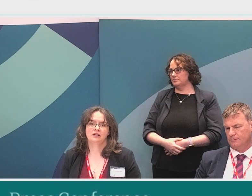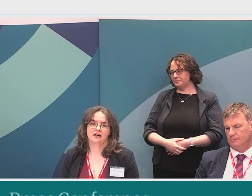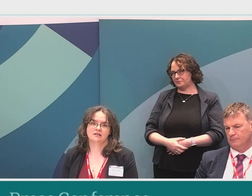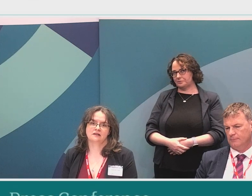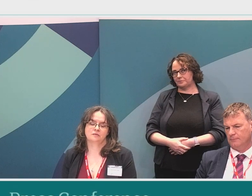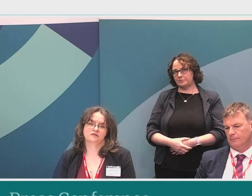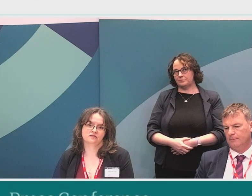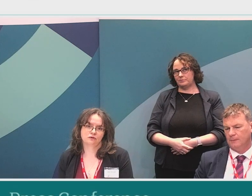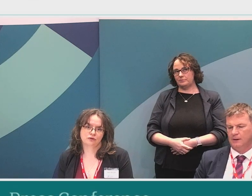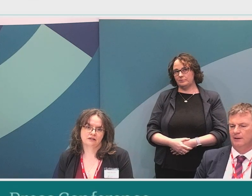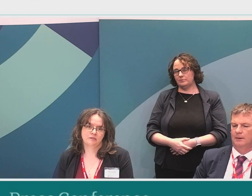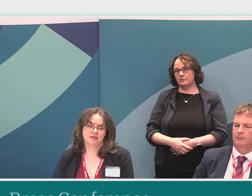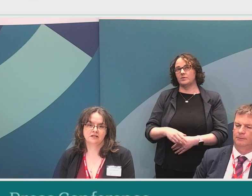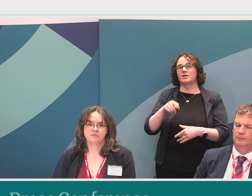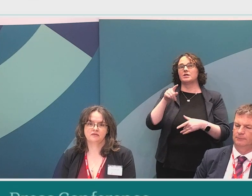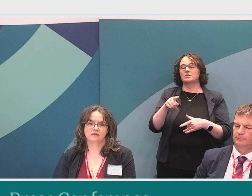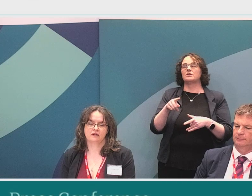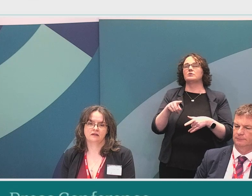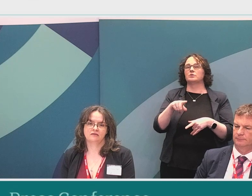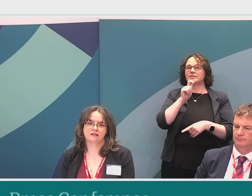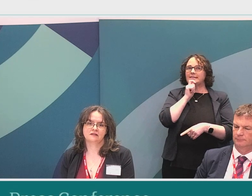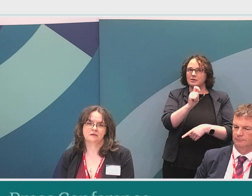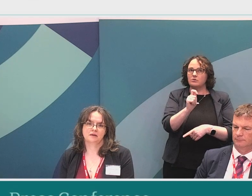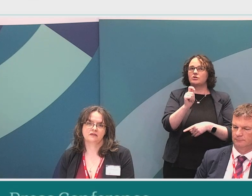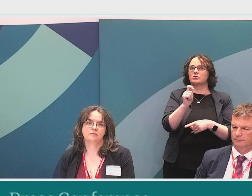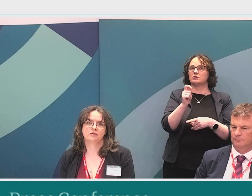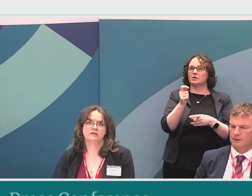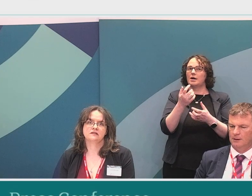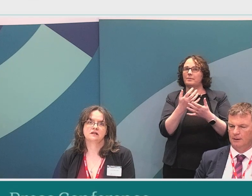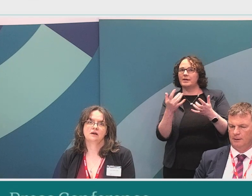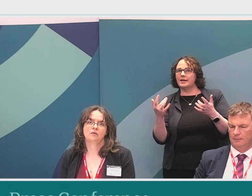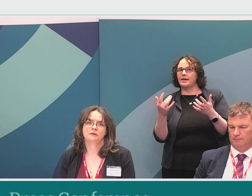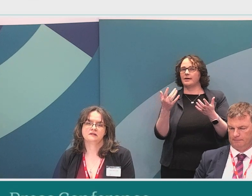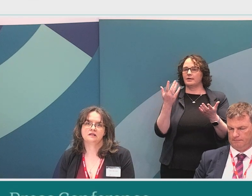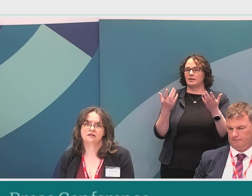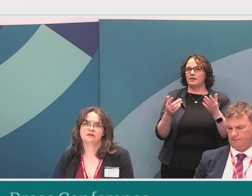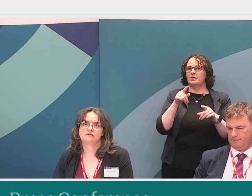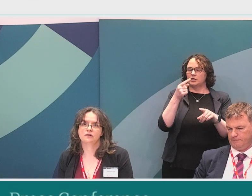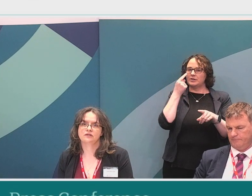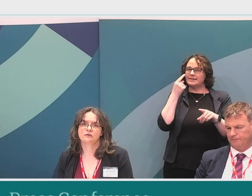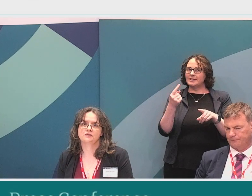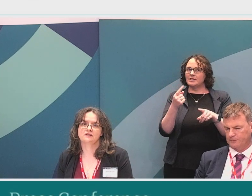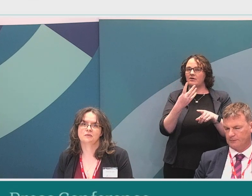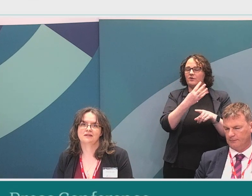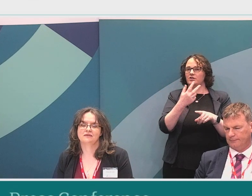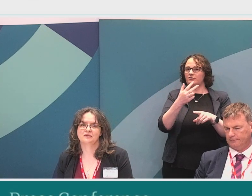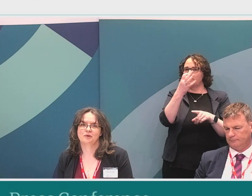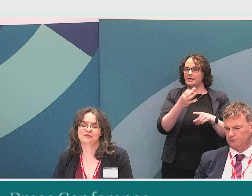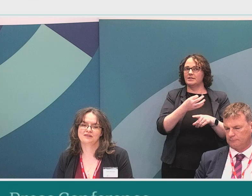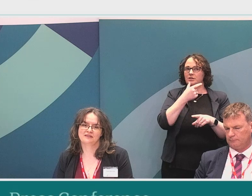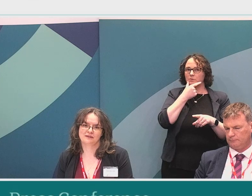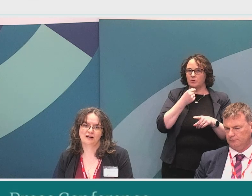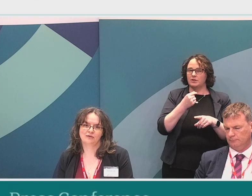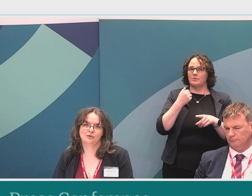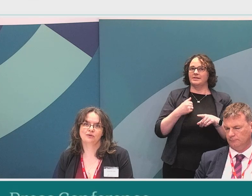Looking at, I suppose, disclosure rates by the types of violence that they may have experienced, what we can see here is 43% of males have experienced this